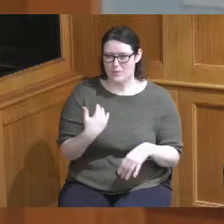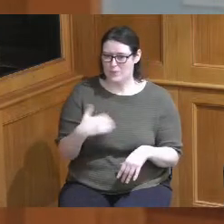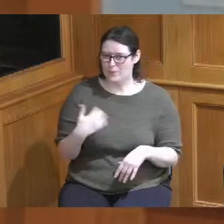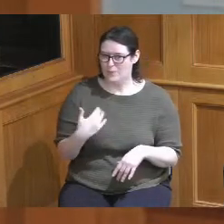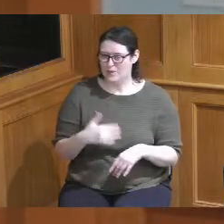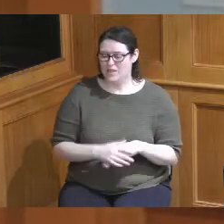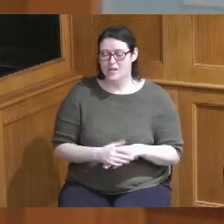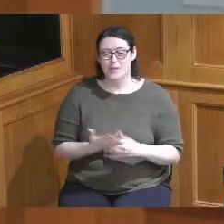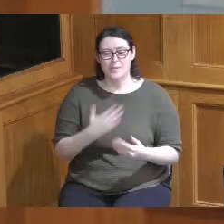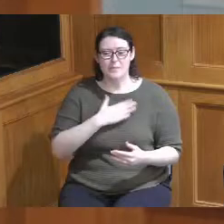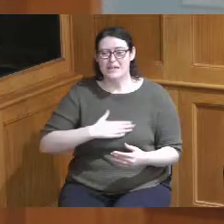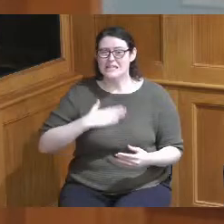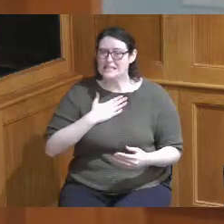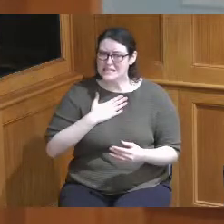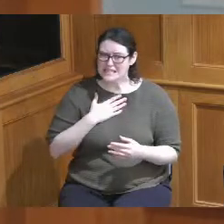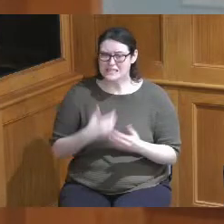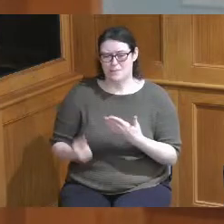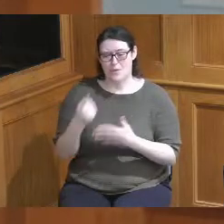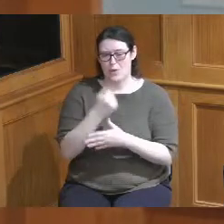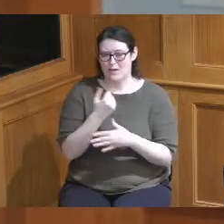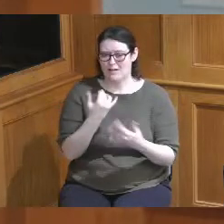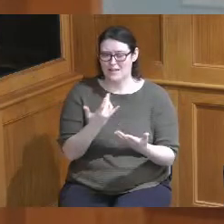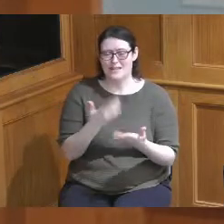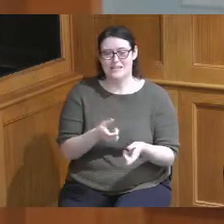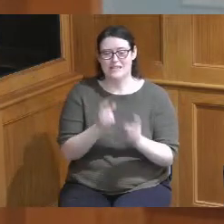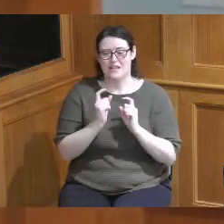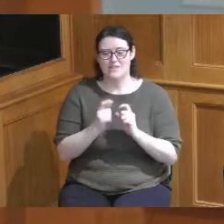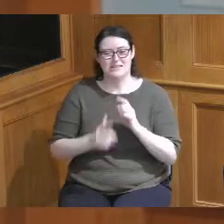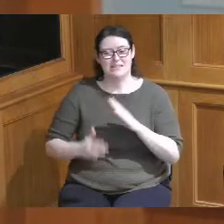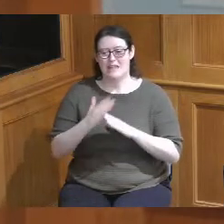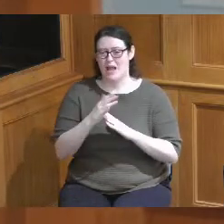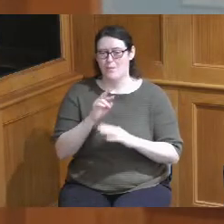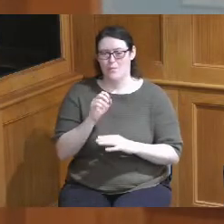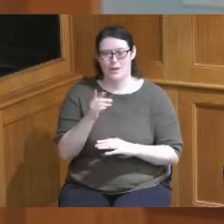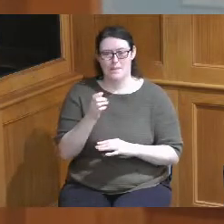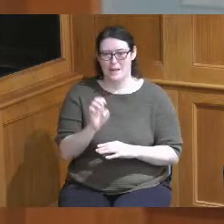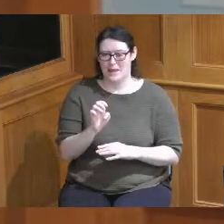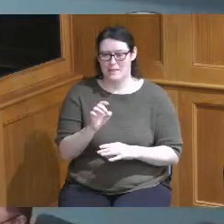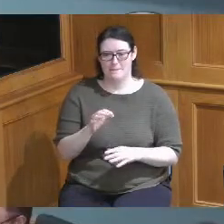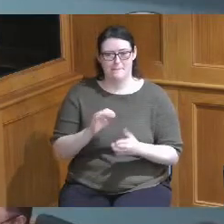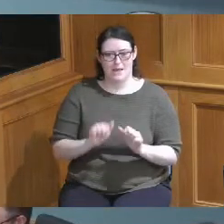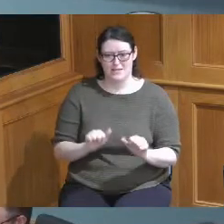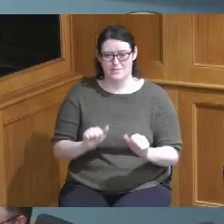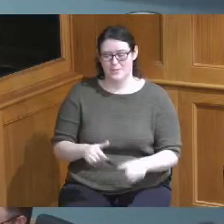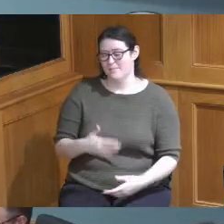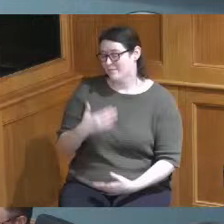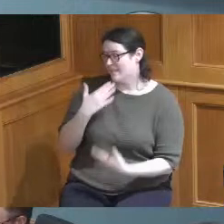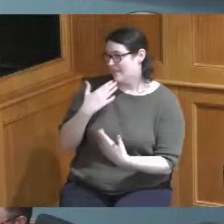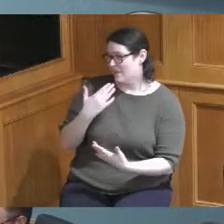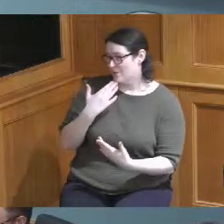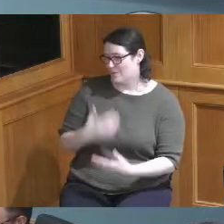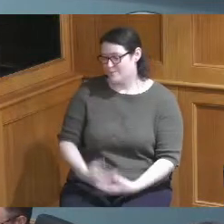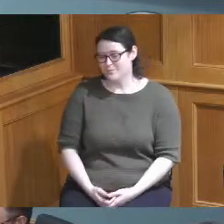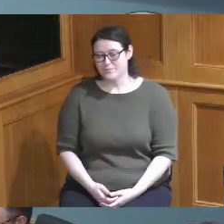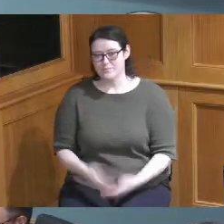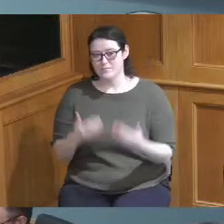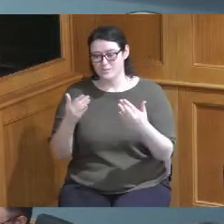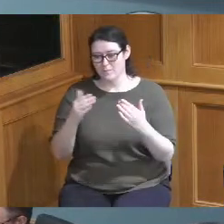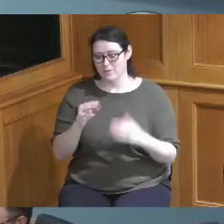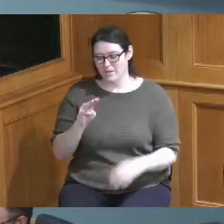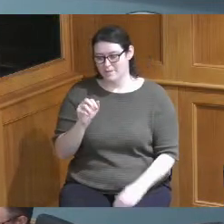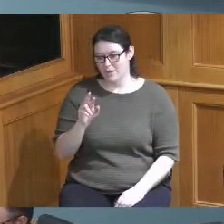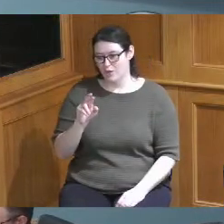to make this a priority this year and give us the highest rebate possible. So thank you very much. Thank you. Maura